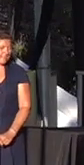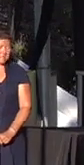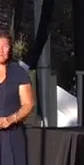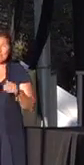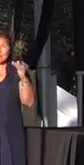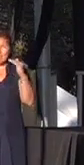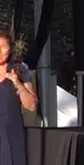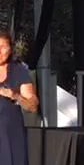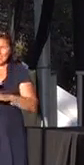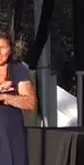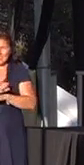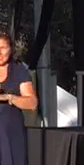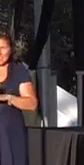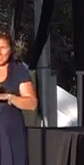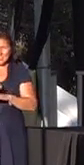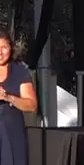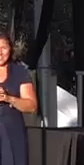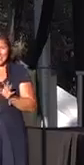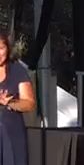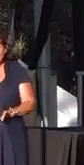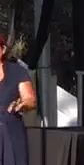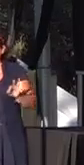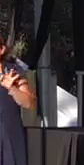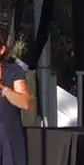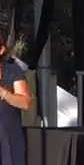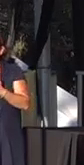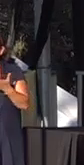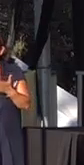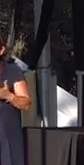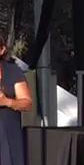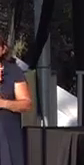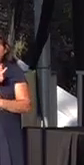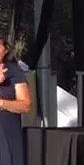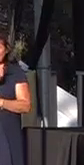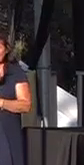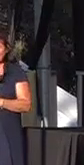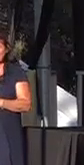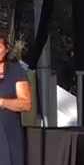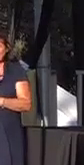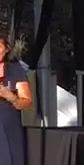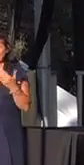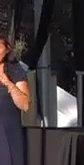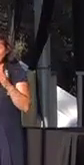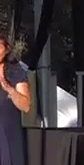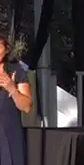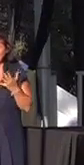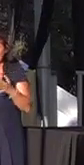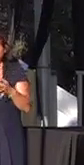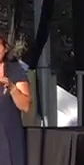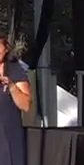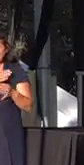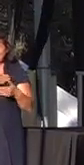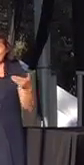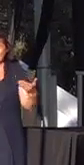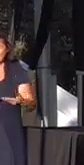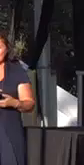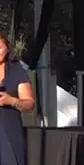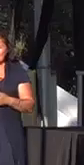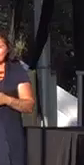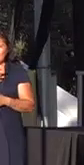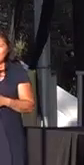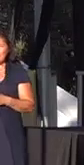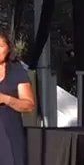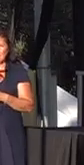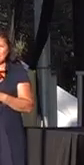Next to the stage, and an important fabric of our LGBT community, is faith. Please welcome the Reverend Shane Harris.